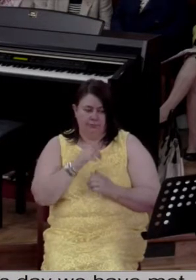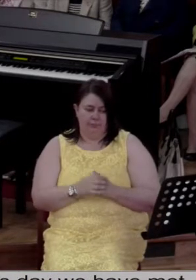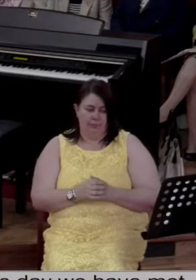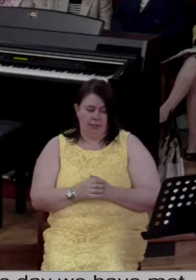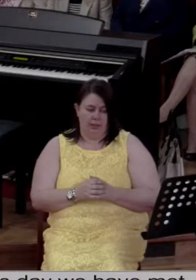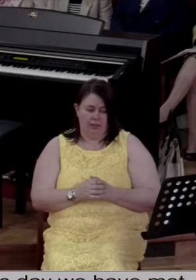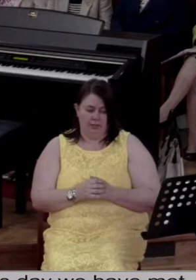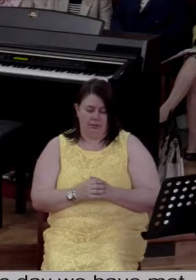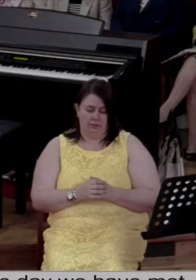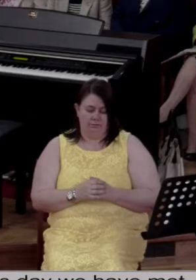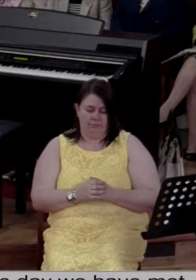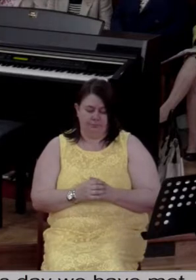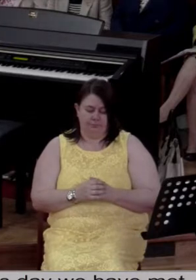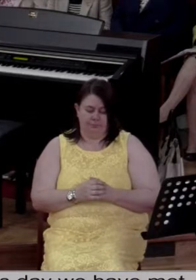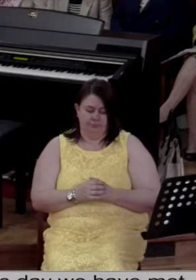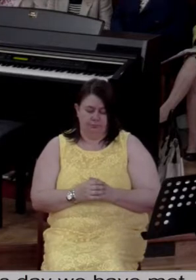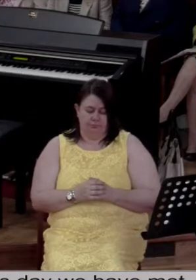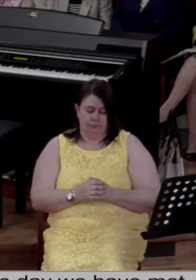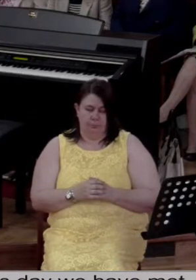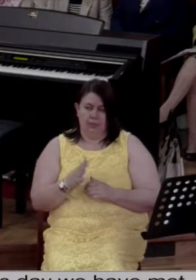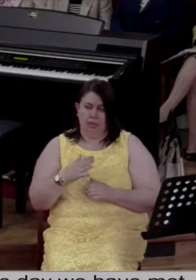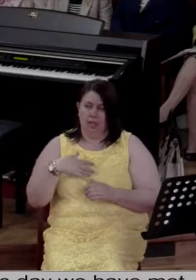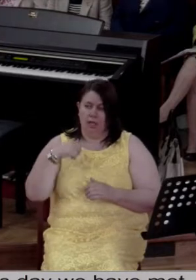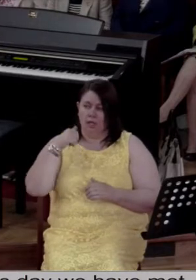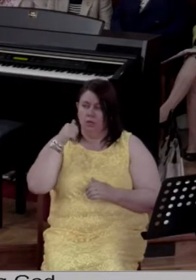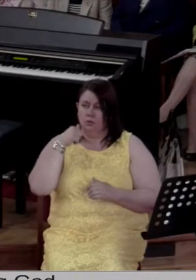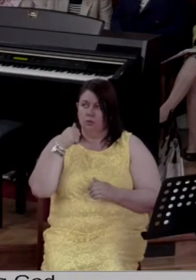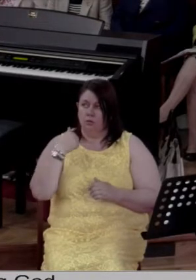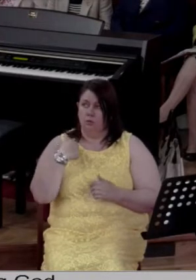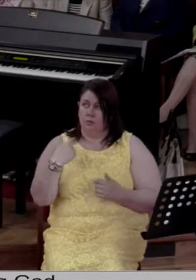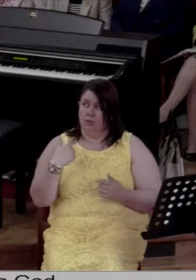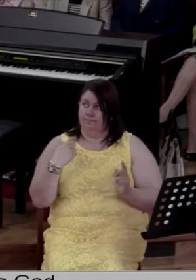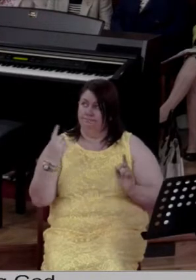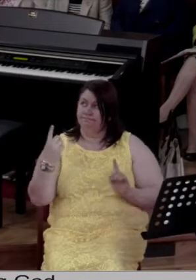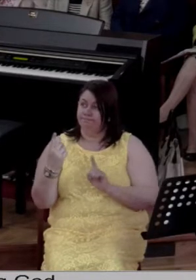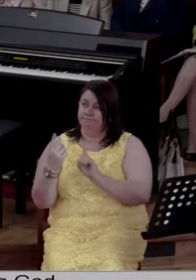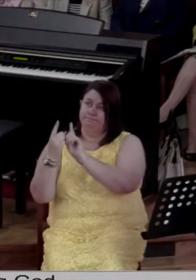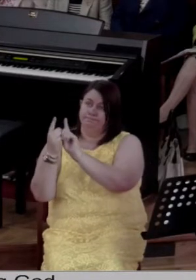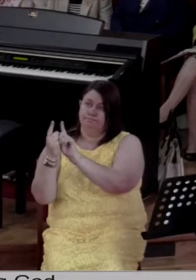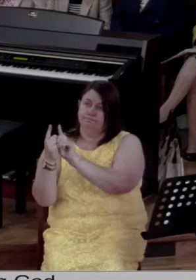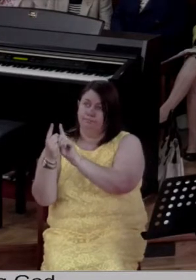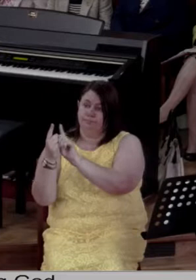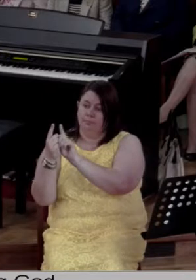you, but fail to go for you.